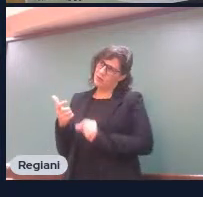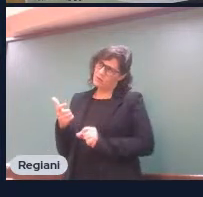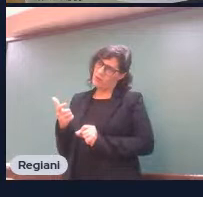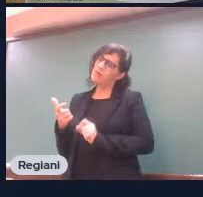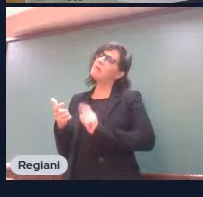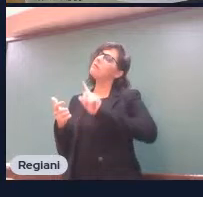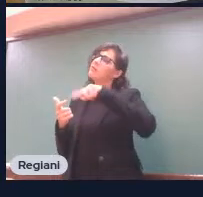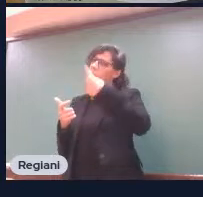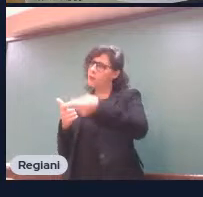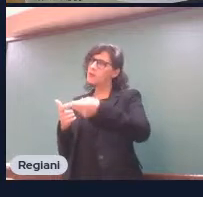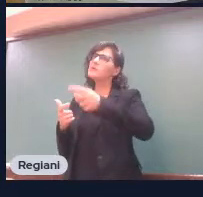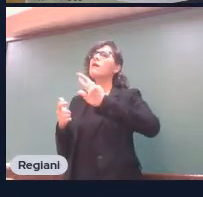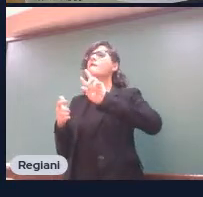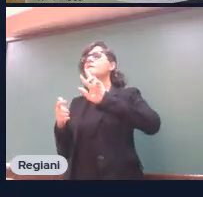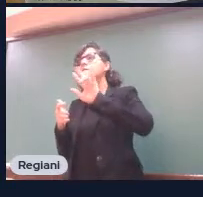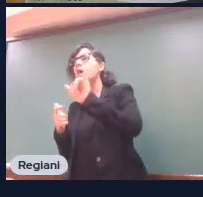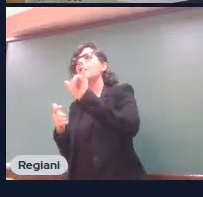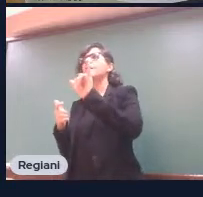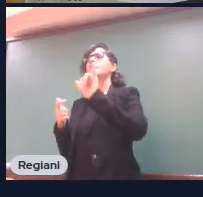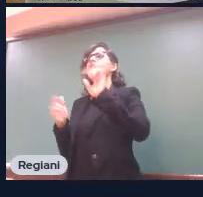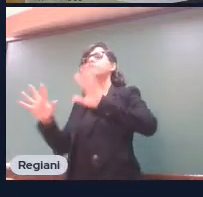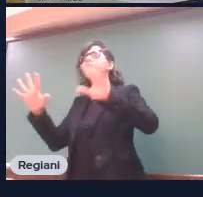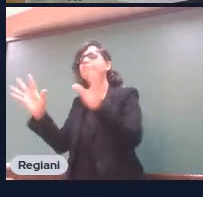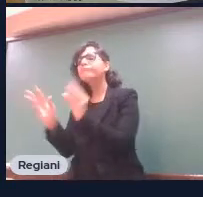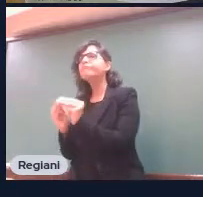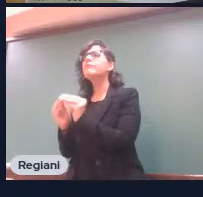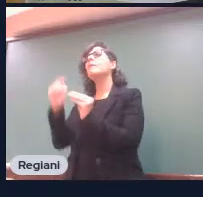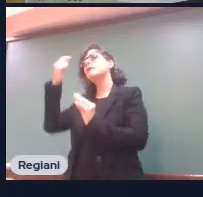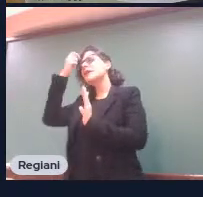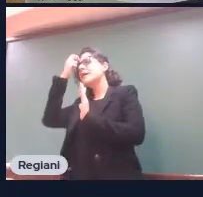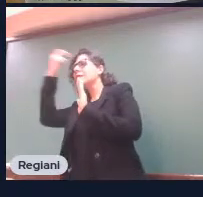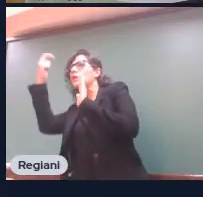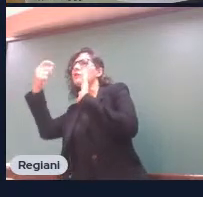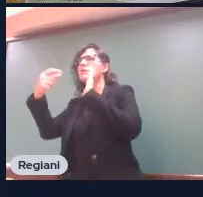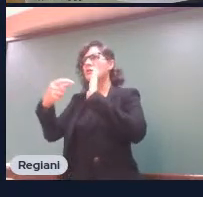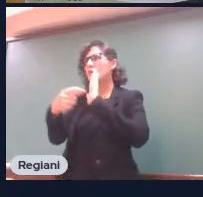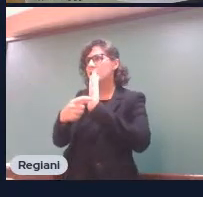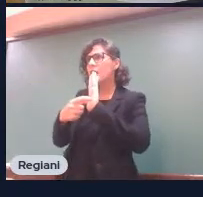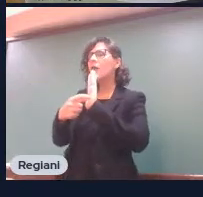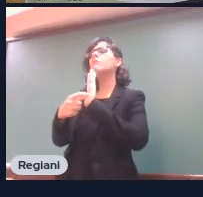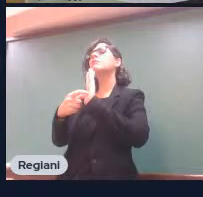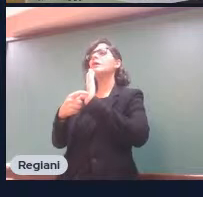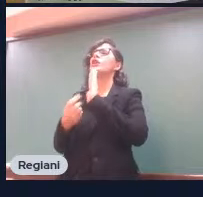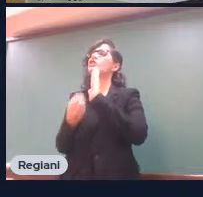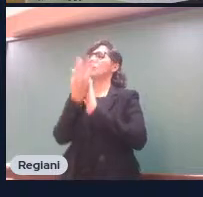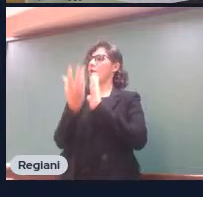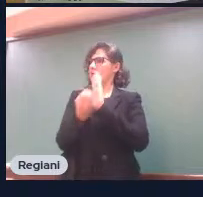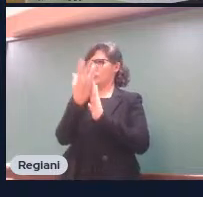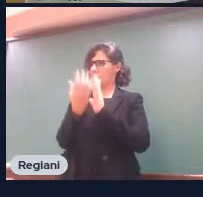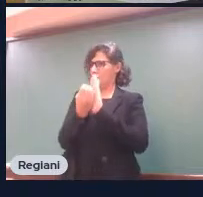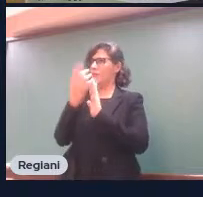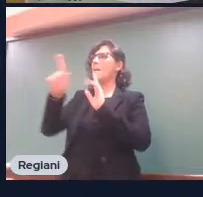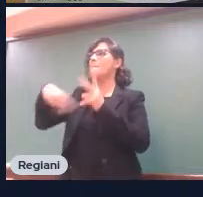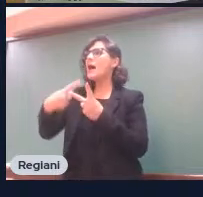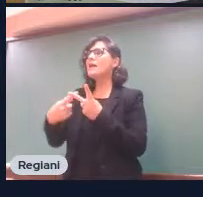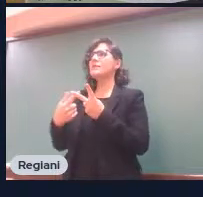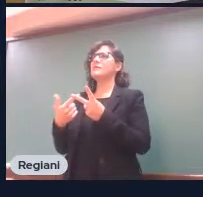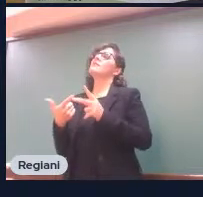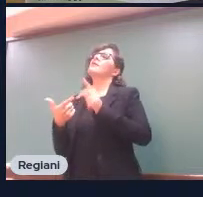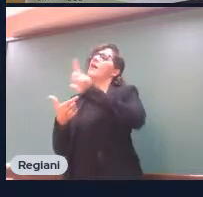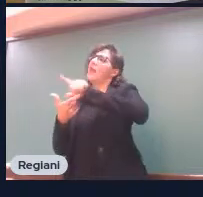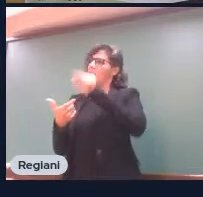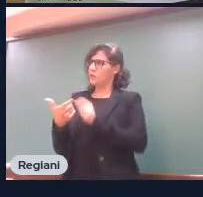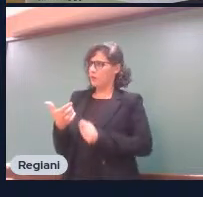lexicografia, e vai terminar falando da inteligência artificial generativa e lexicografia.